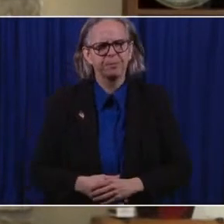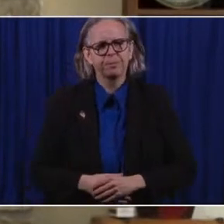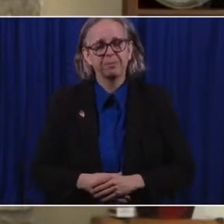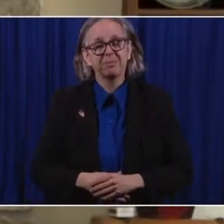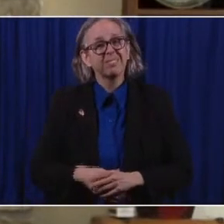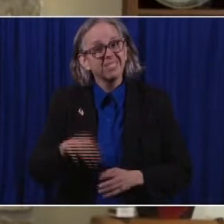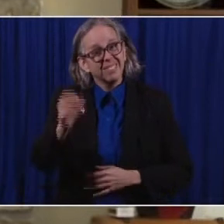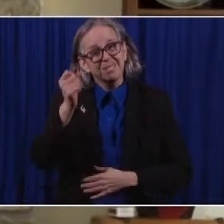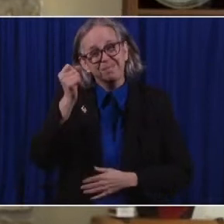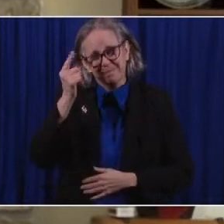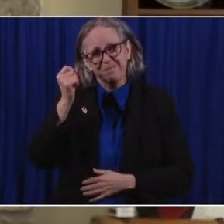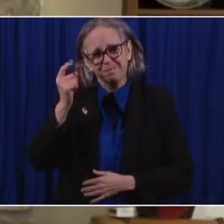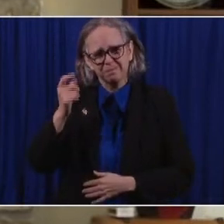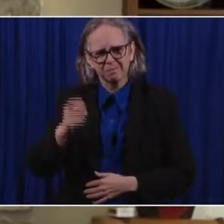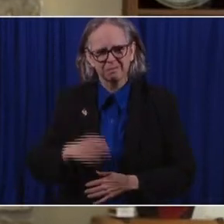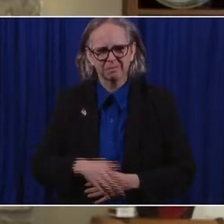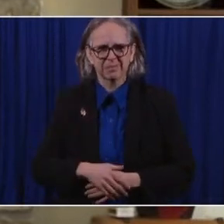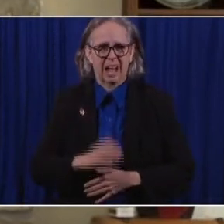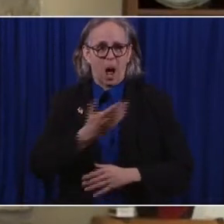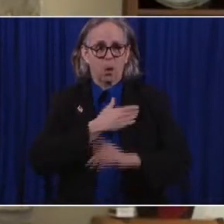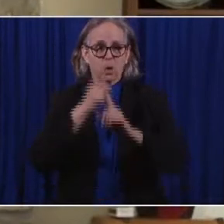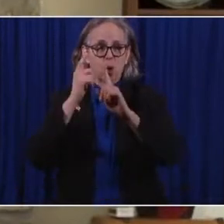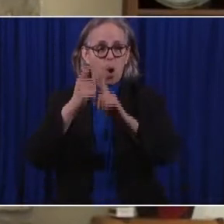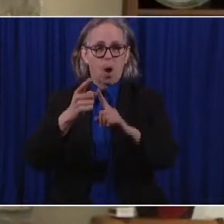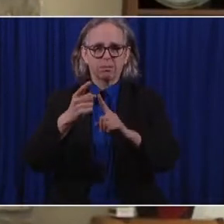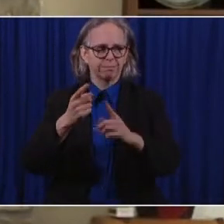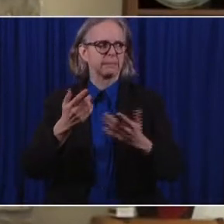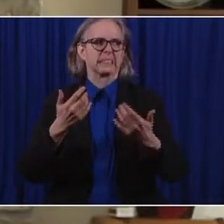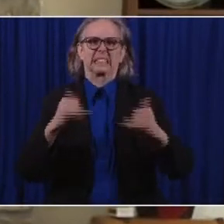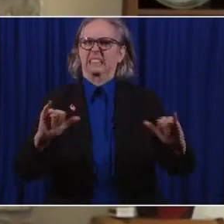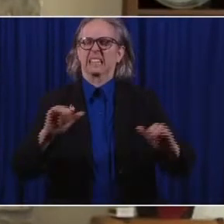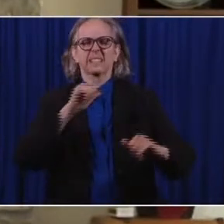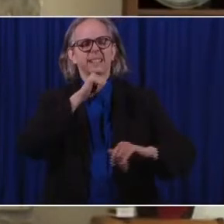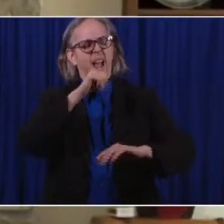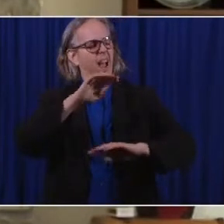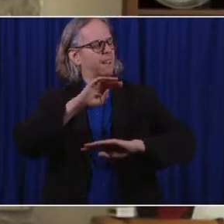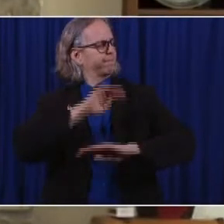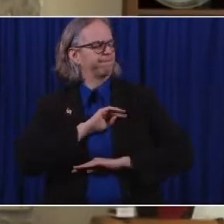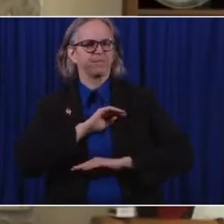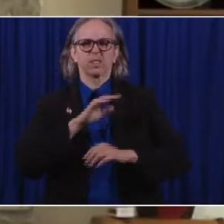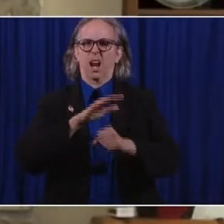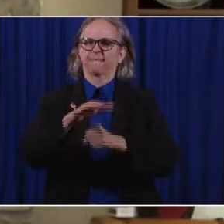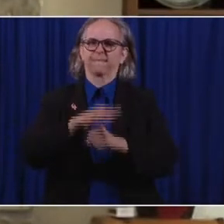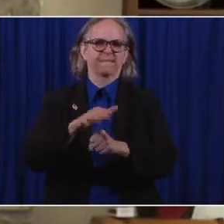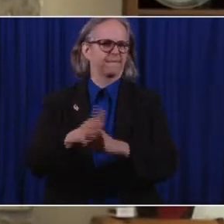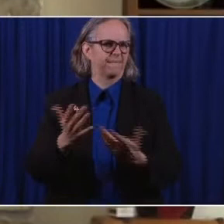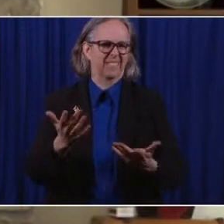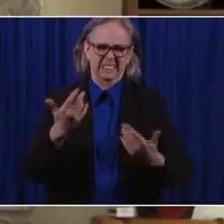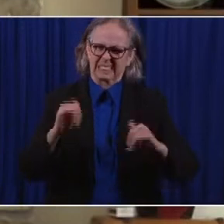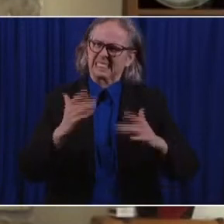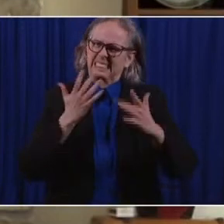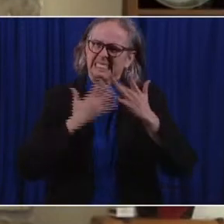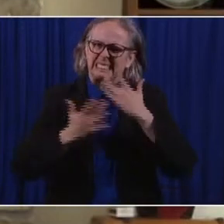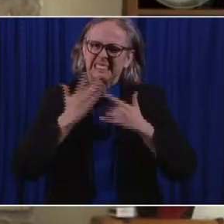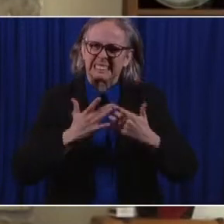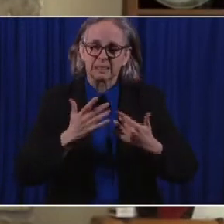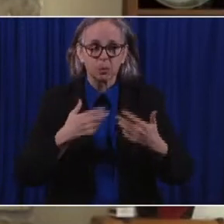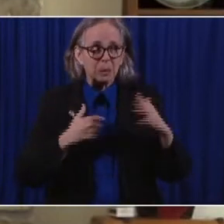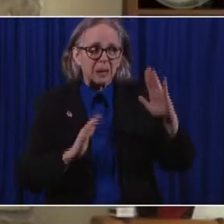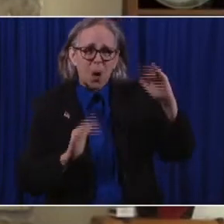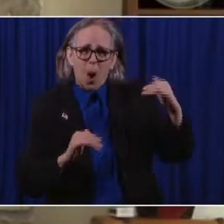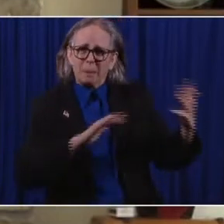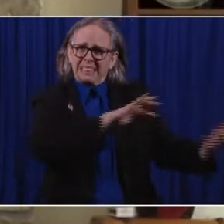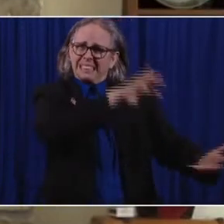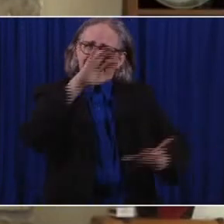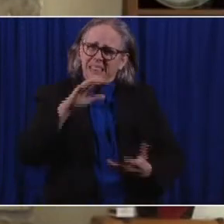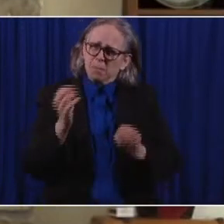enough. We hope that this is going to increase as we move forward. We hope that will be additional streams flowing